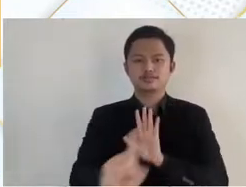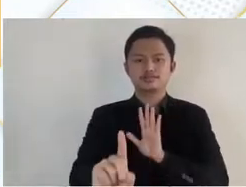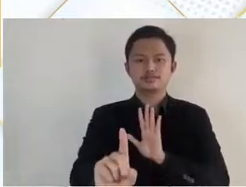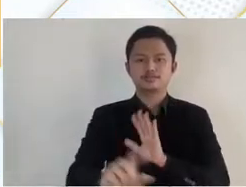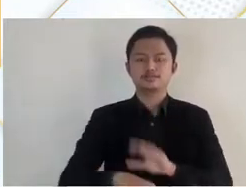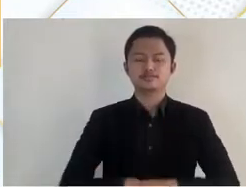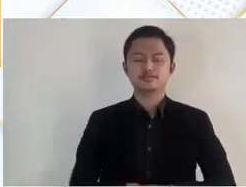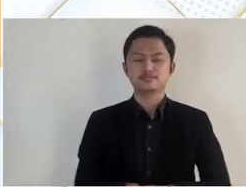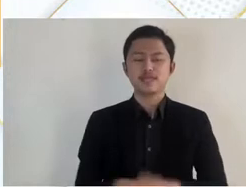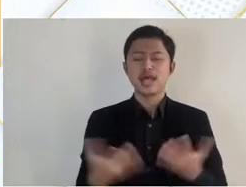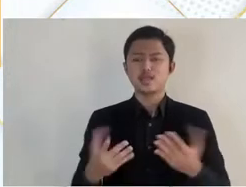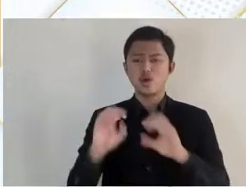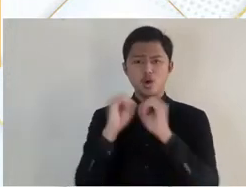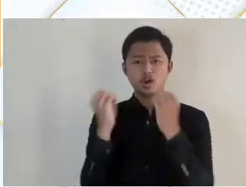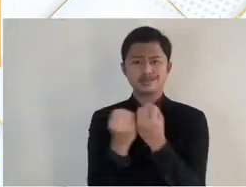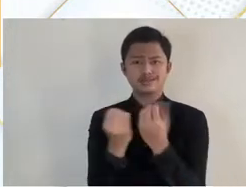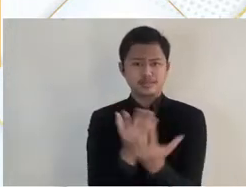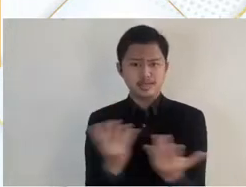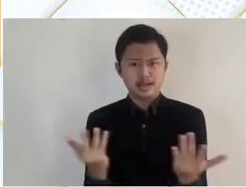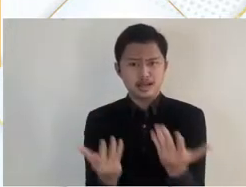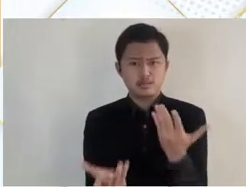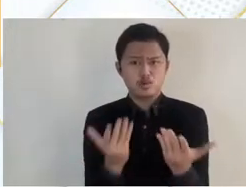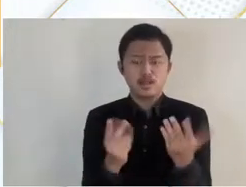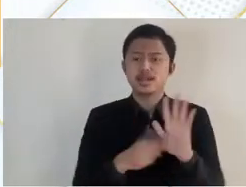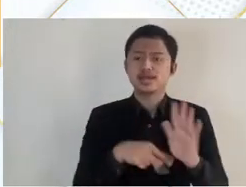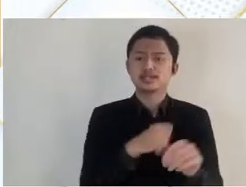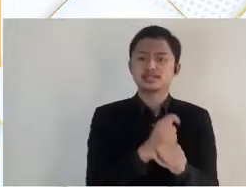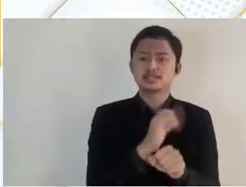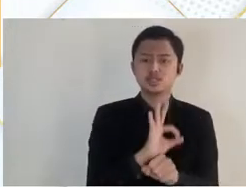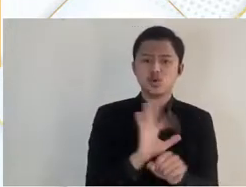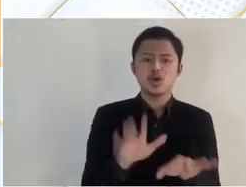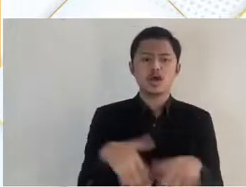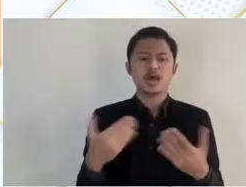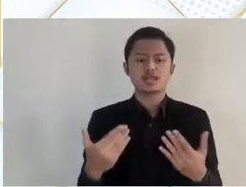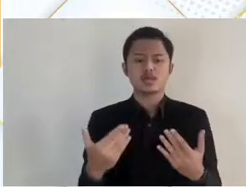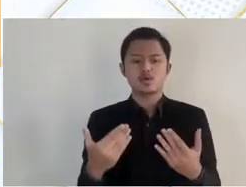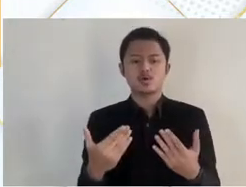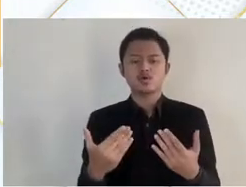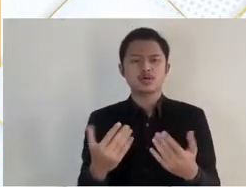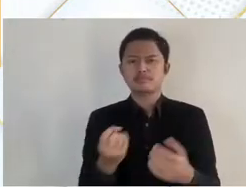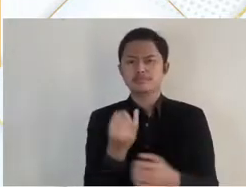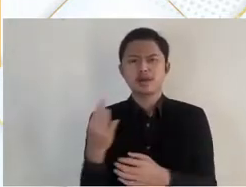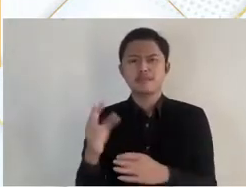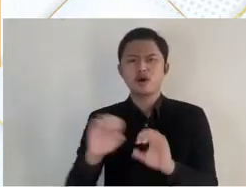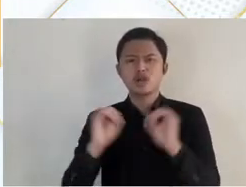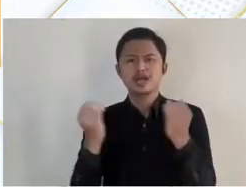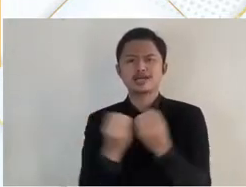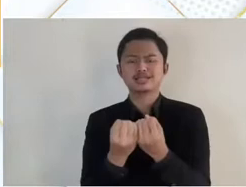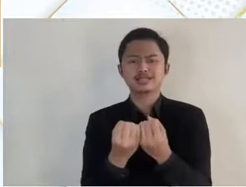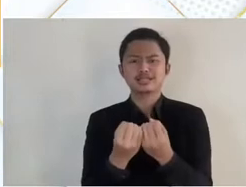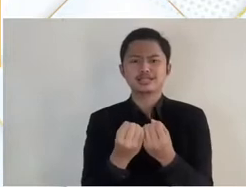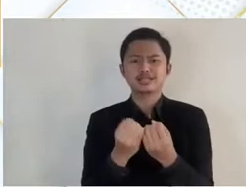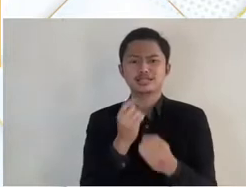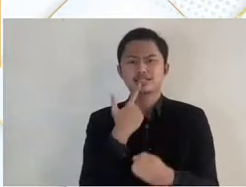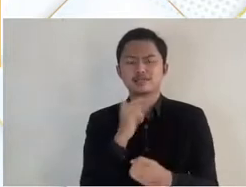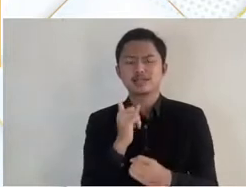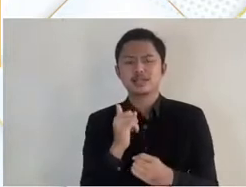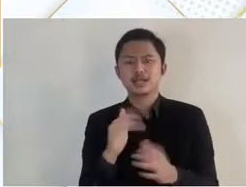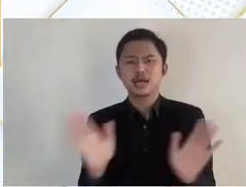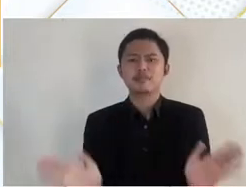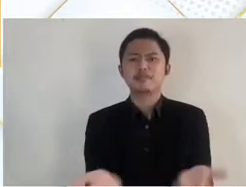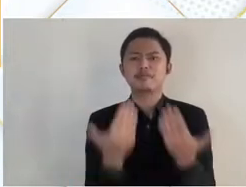civilian organization perhaps, or an NGO, and contribute to peacekeeping and peace building in regions or zones of